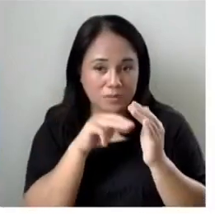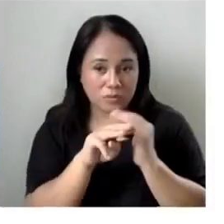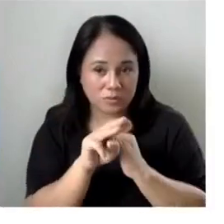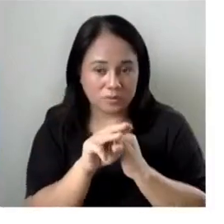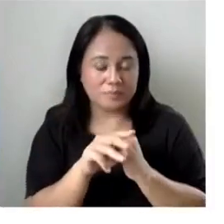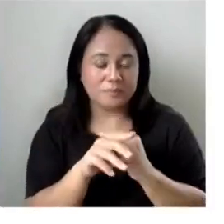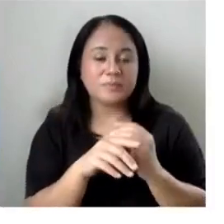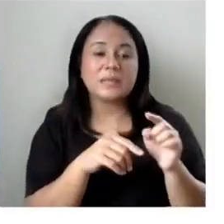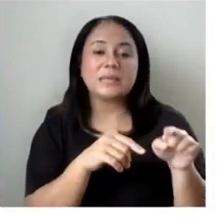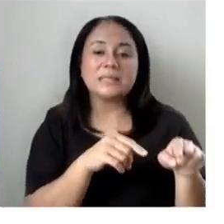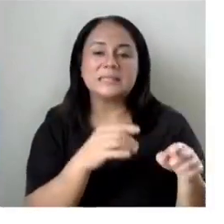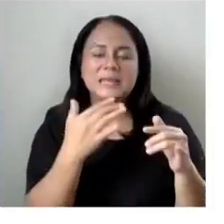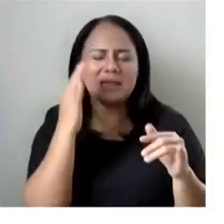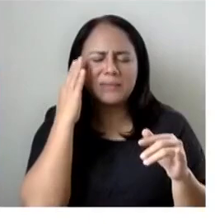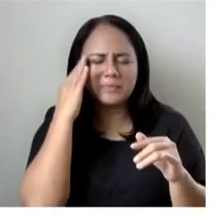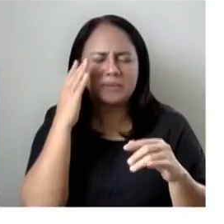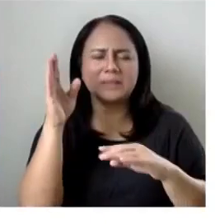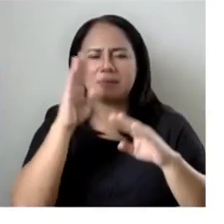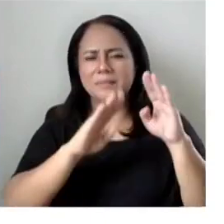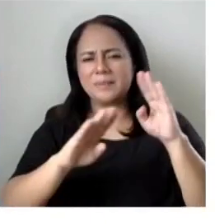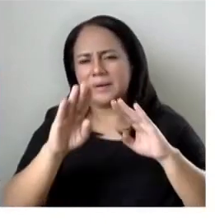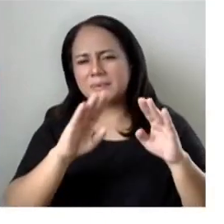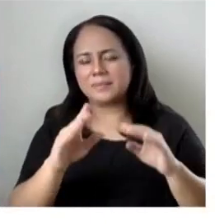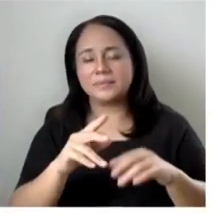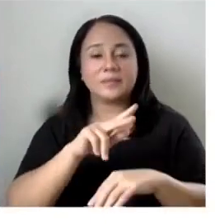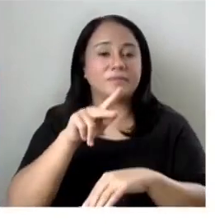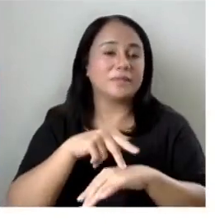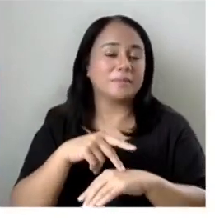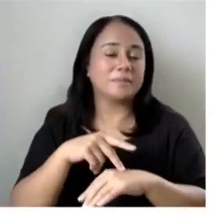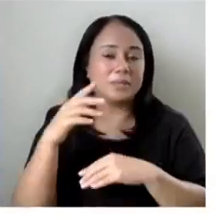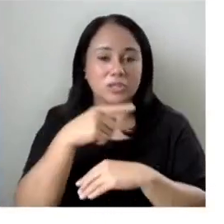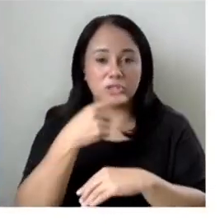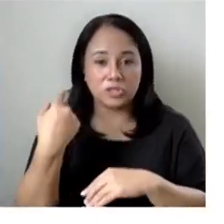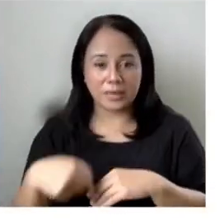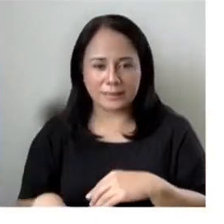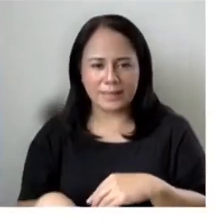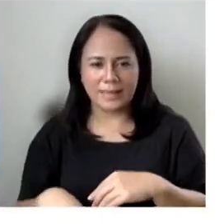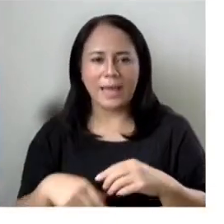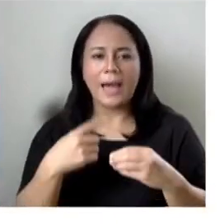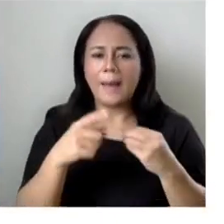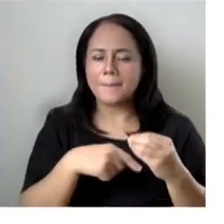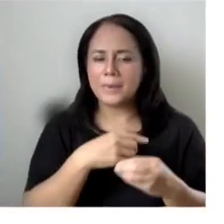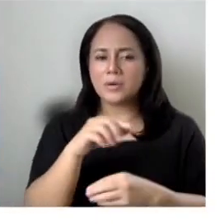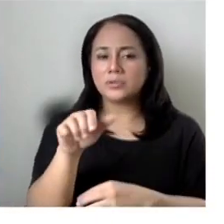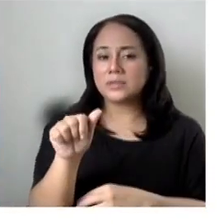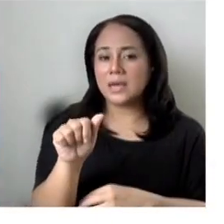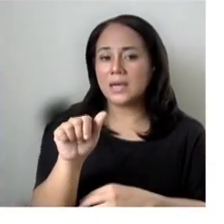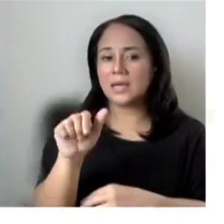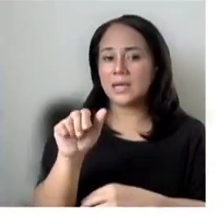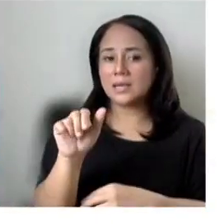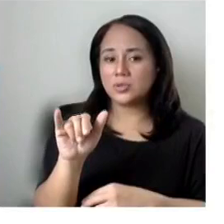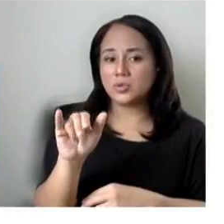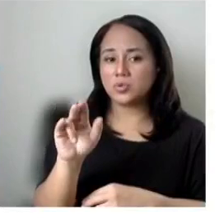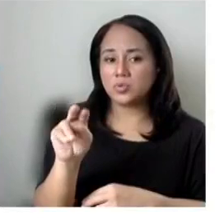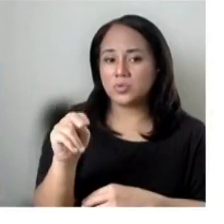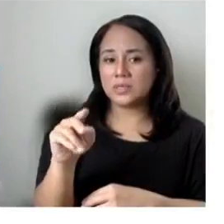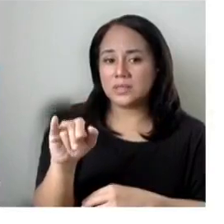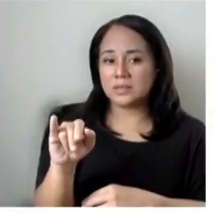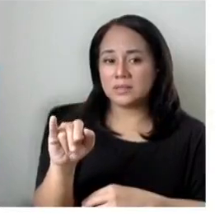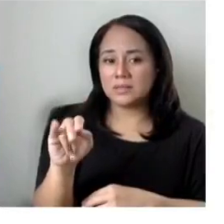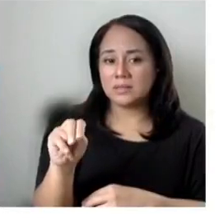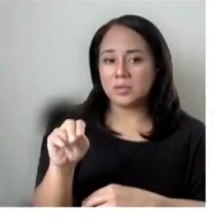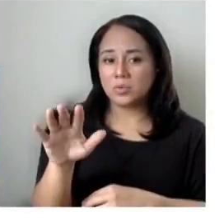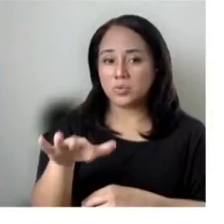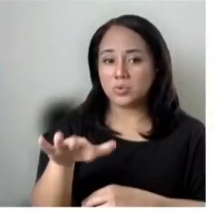the heightened tensions between the Philippines and China over the Ayungin Shoal, it would be